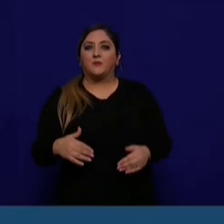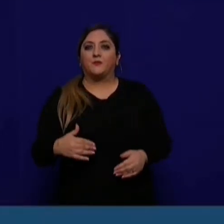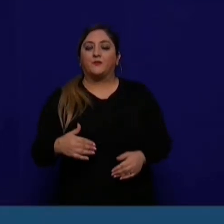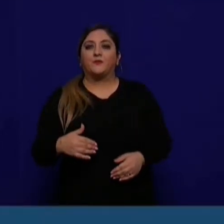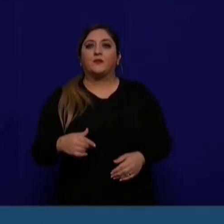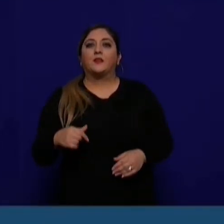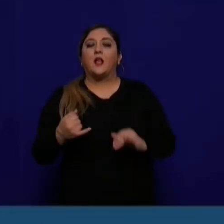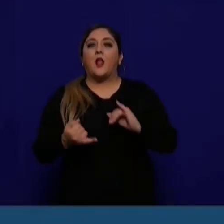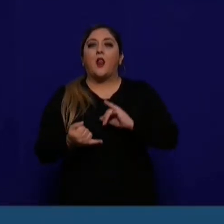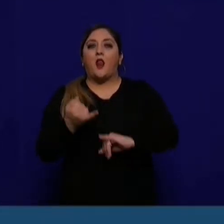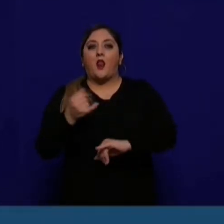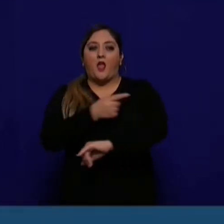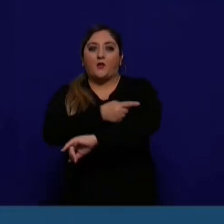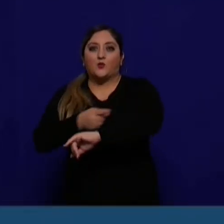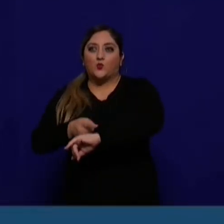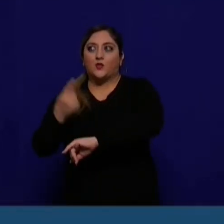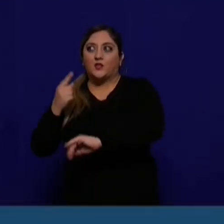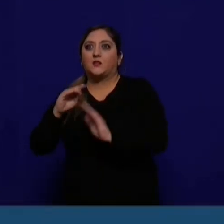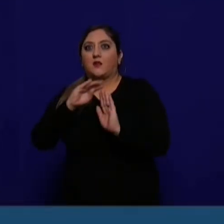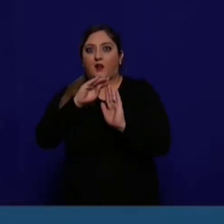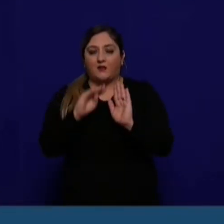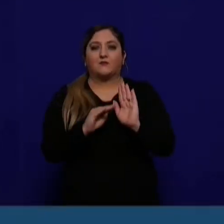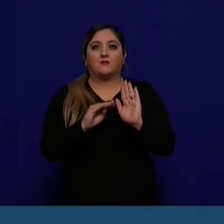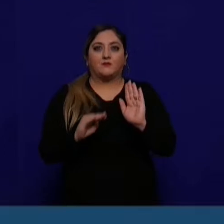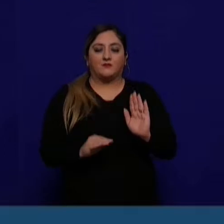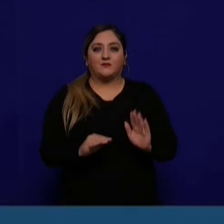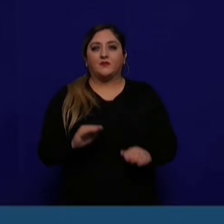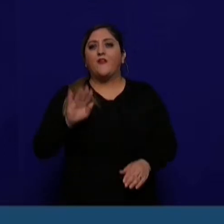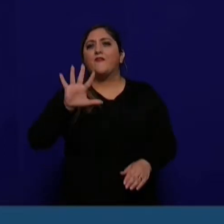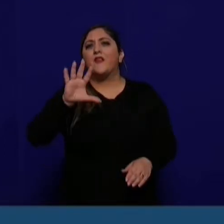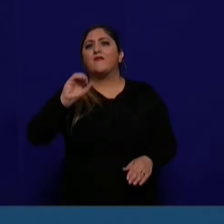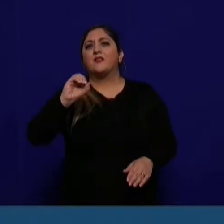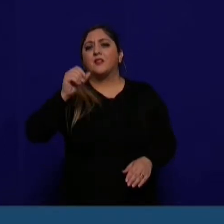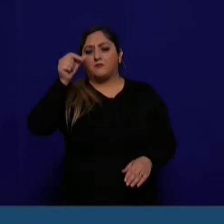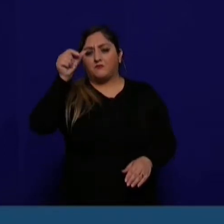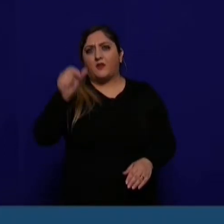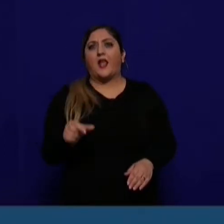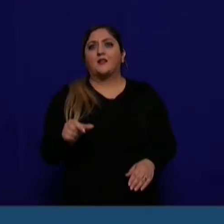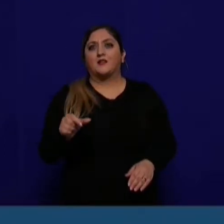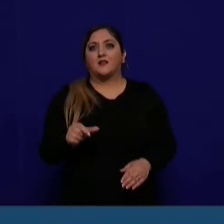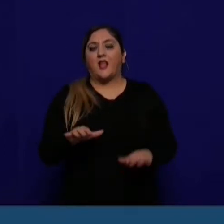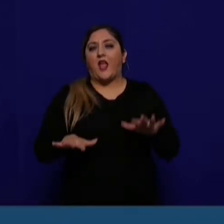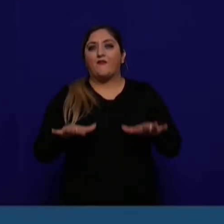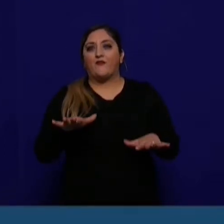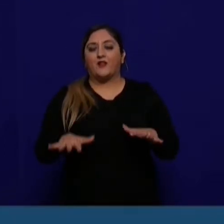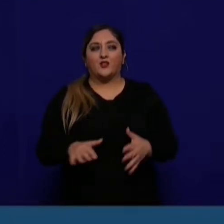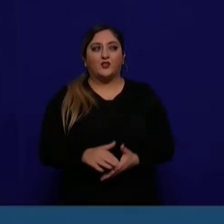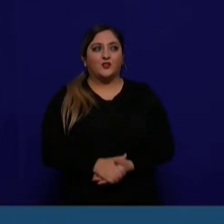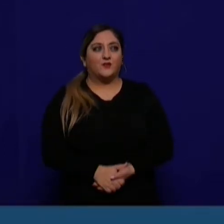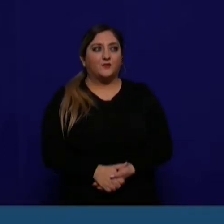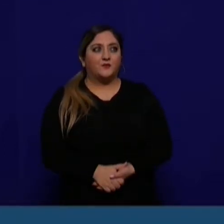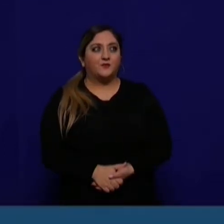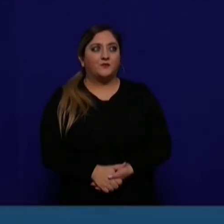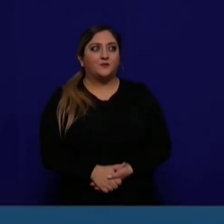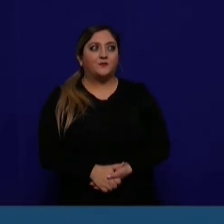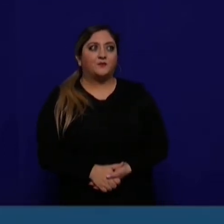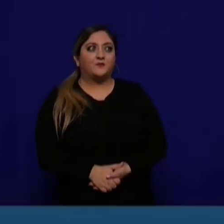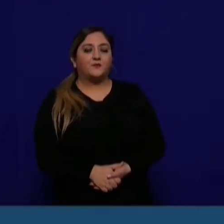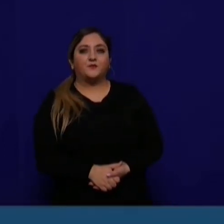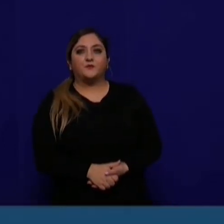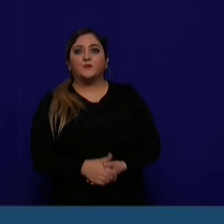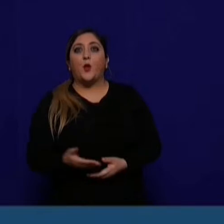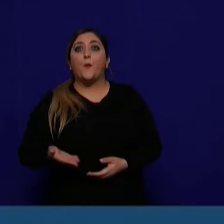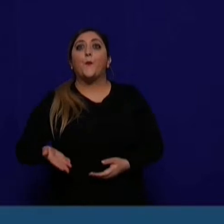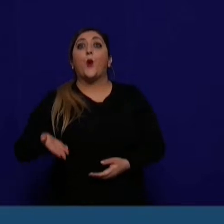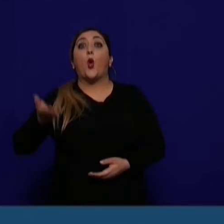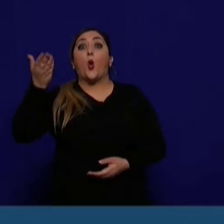days, the moving average is of 50 cases. The majority of our cases are from the